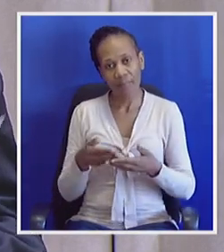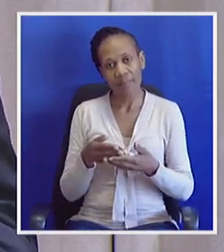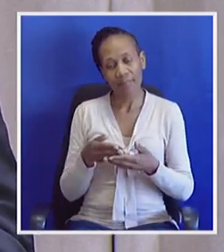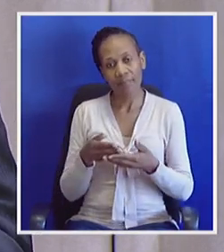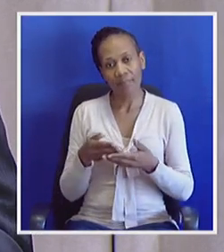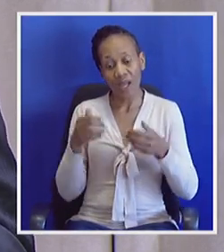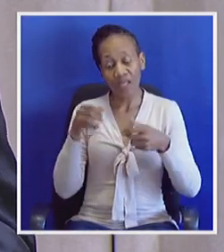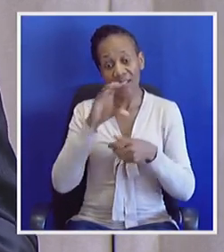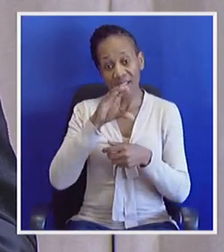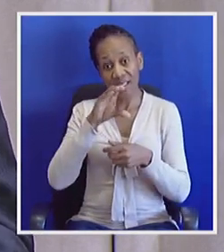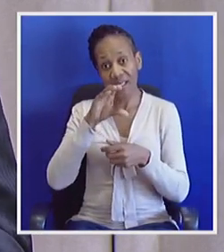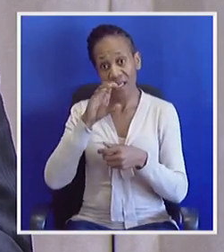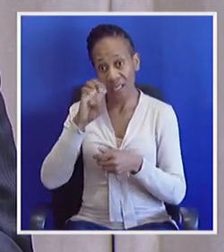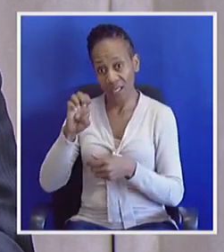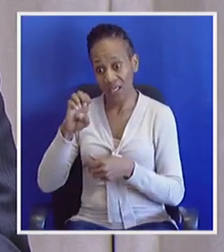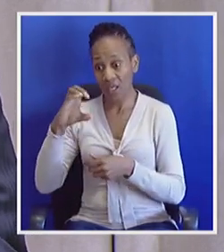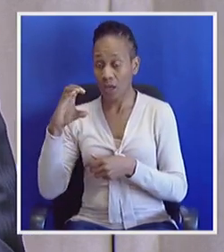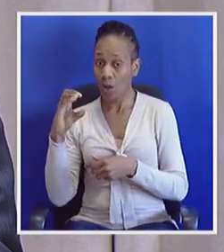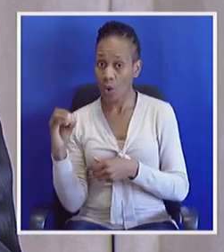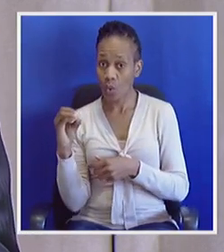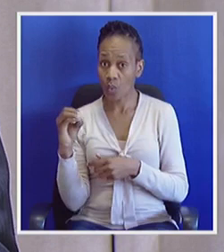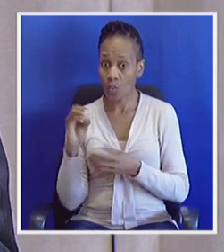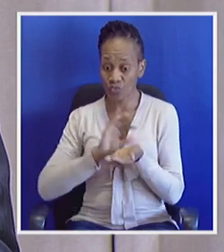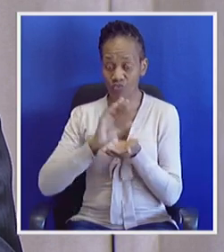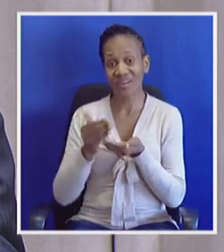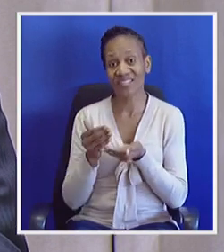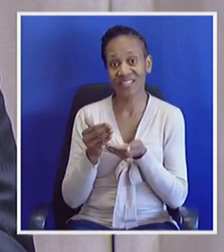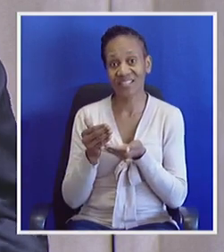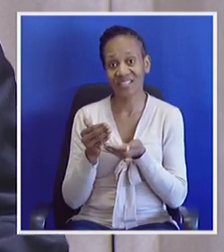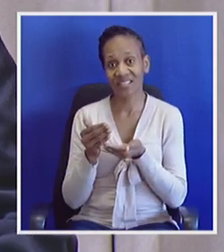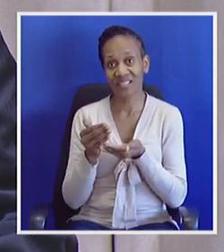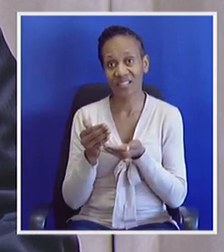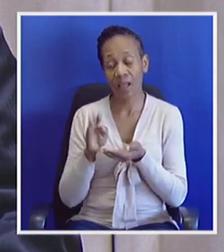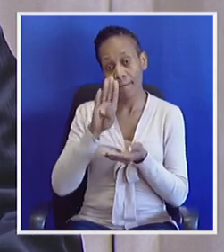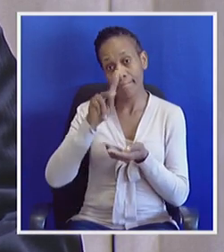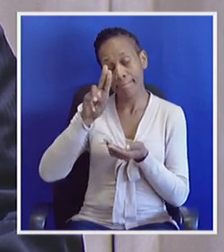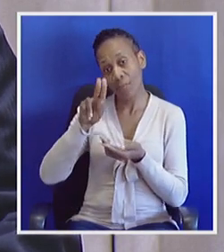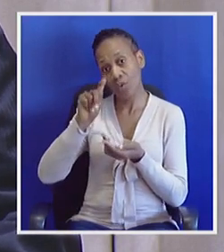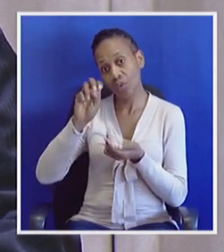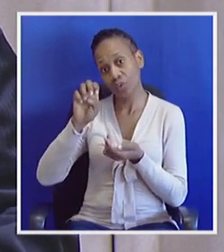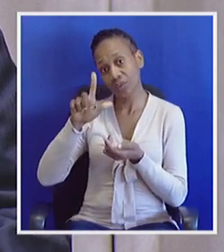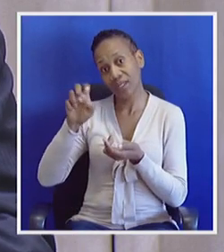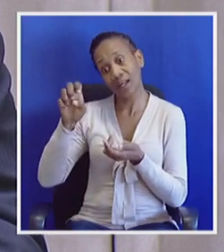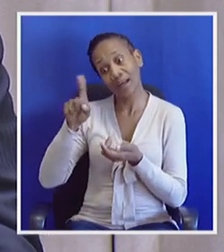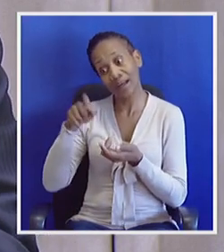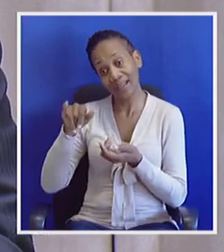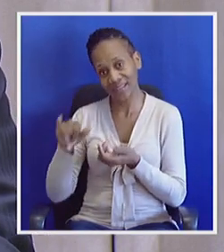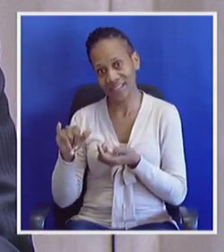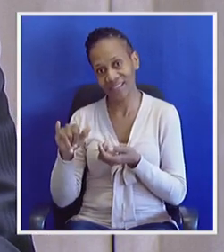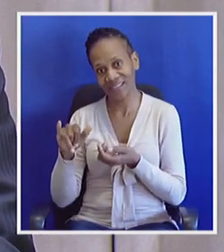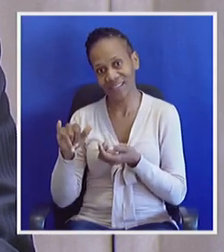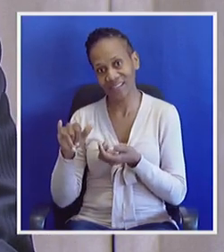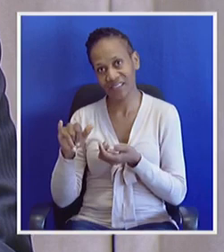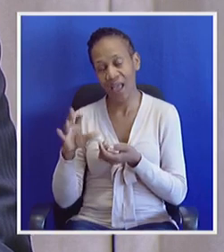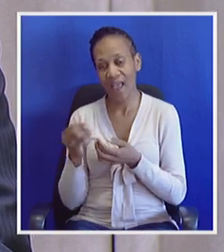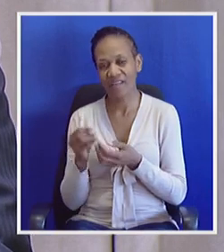Chief Executive Officer of the Trust. Dr. Butelezi is a seasoned public health practitioner with